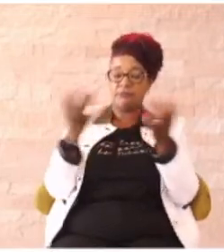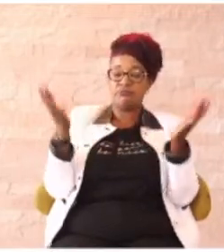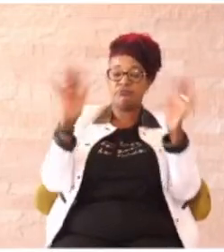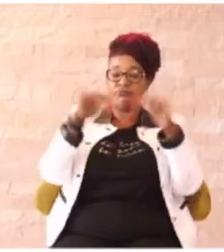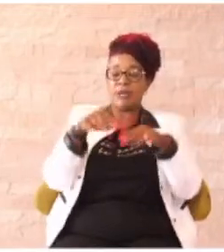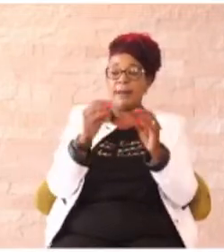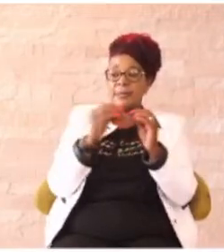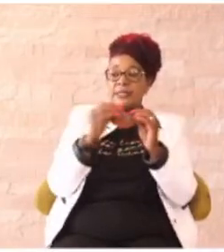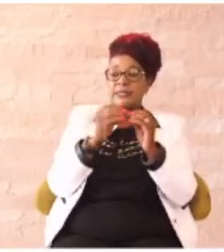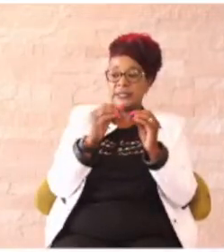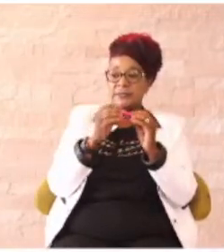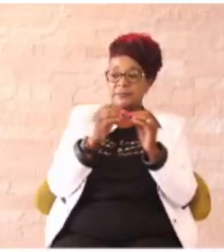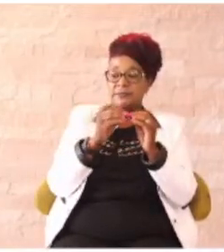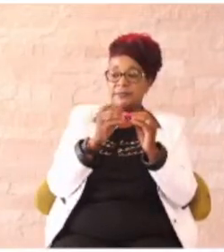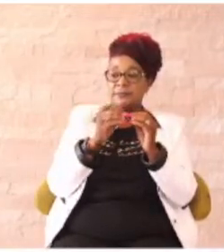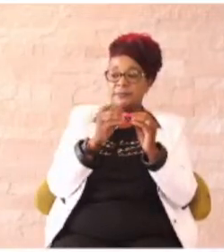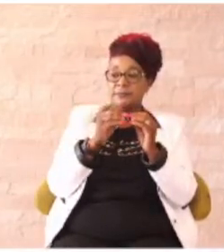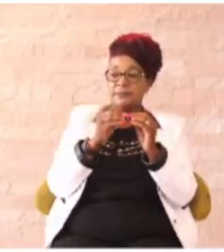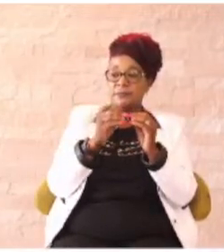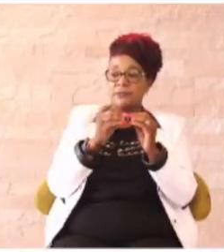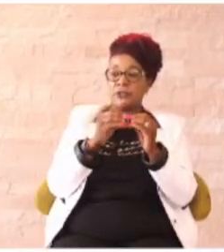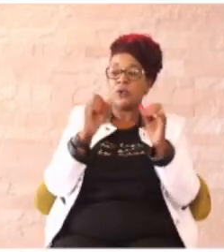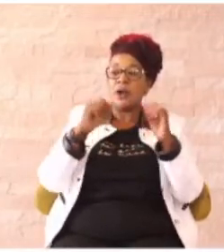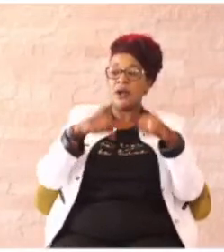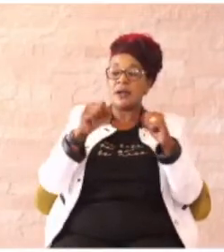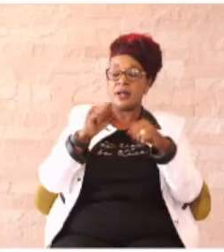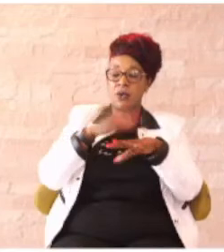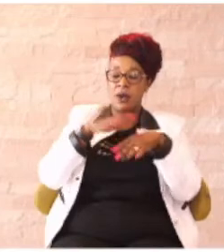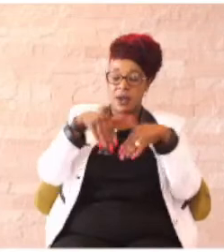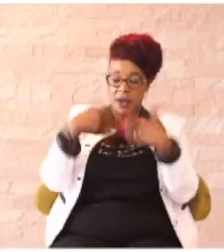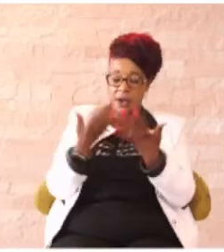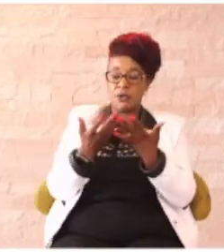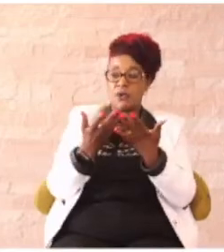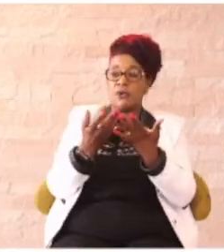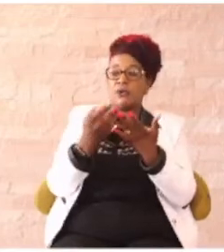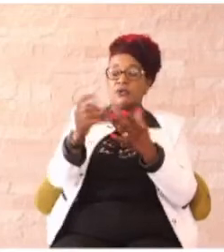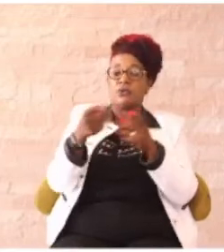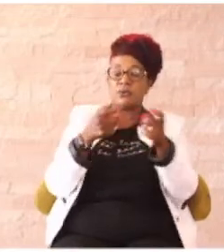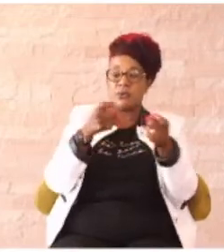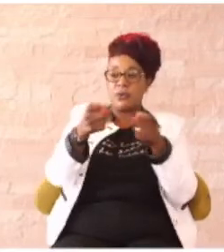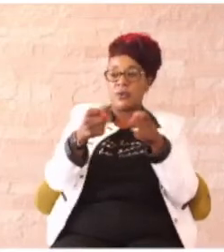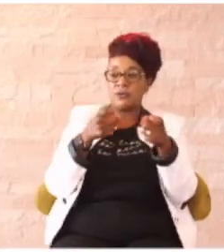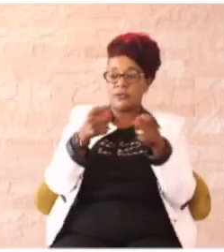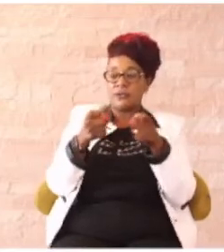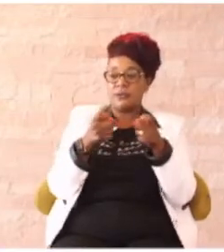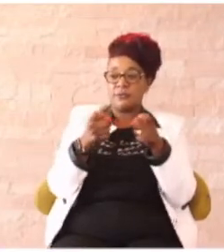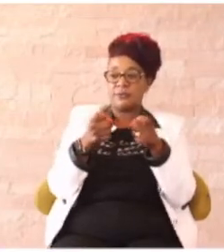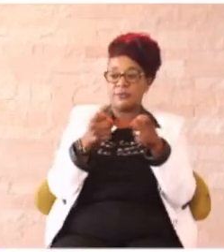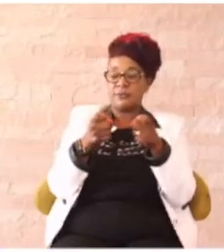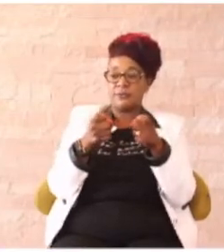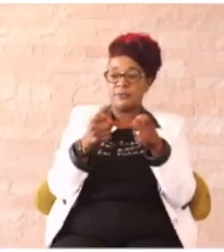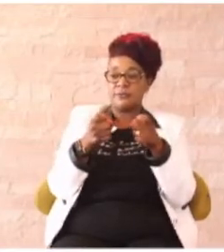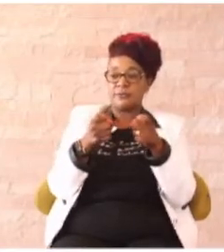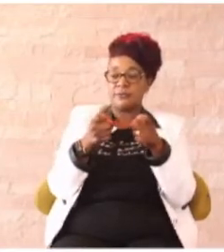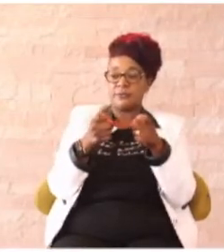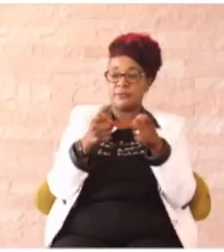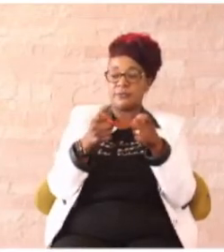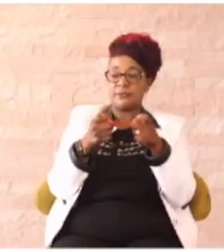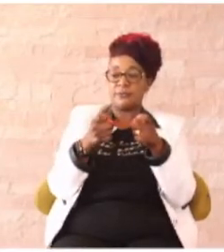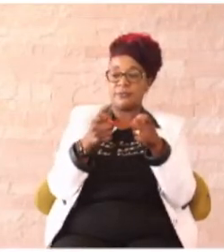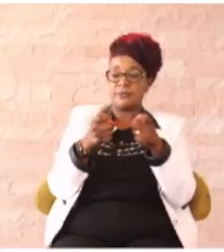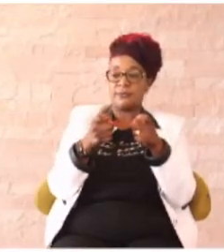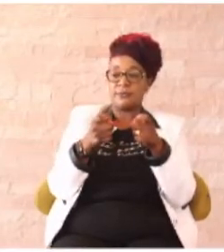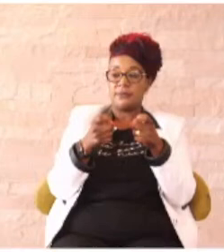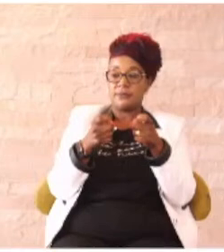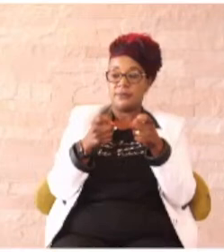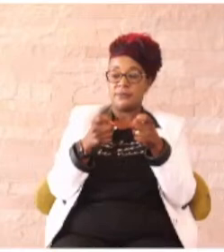with LC1 leaders to agree on how to operationalize to regulate operations